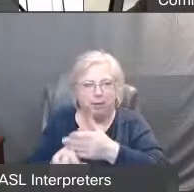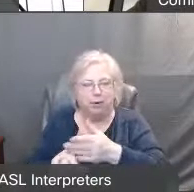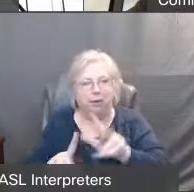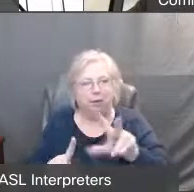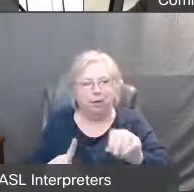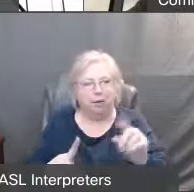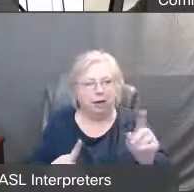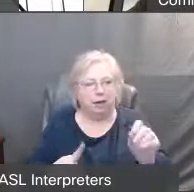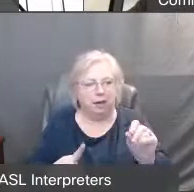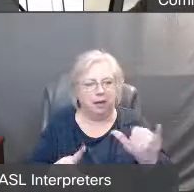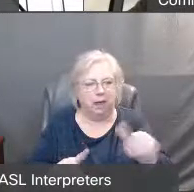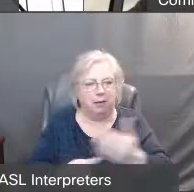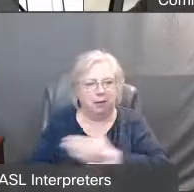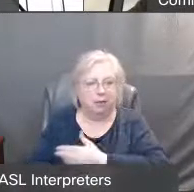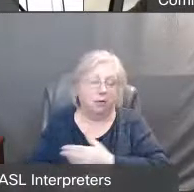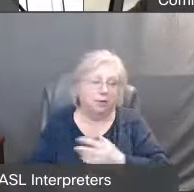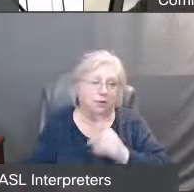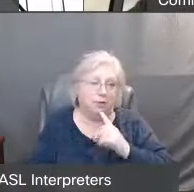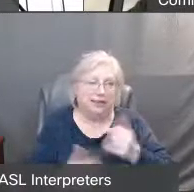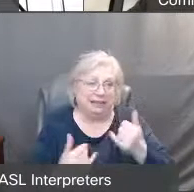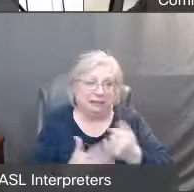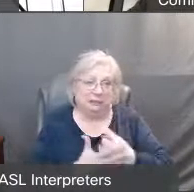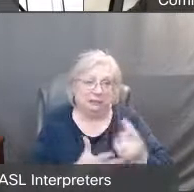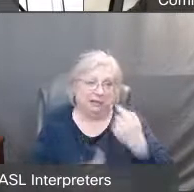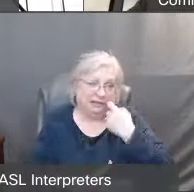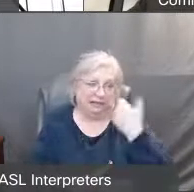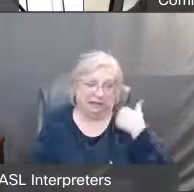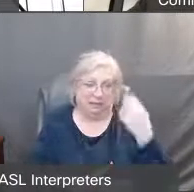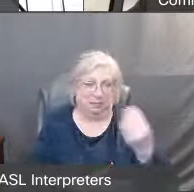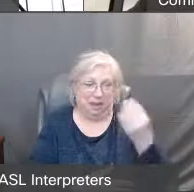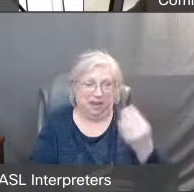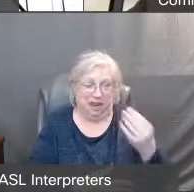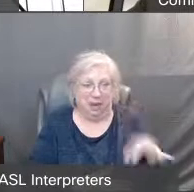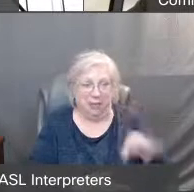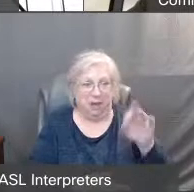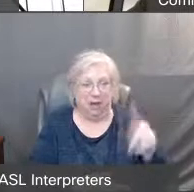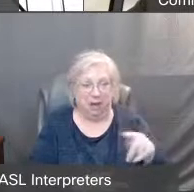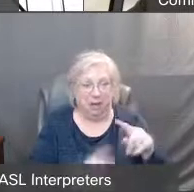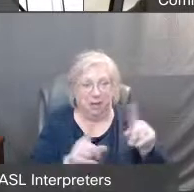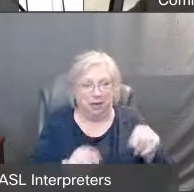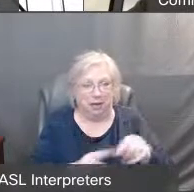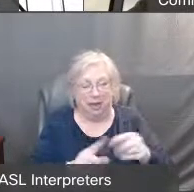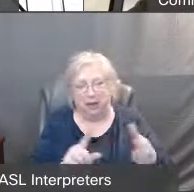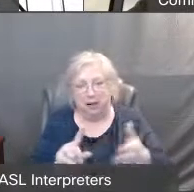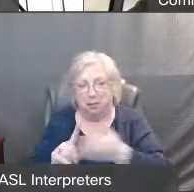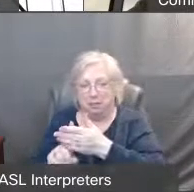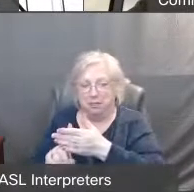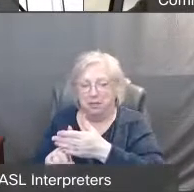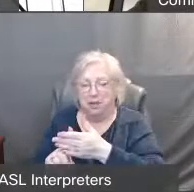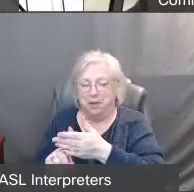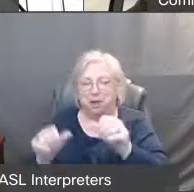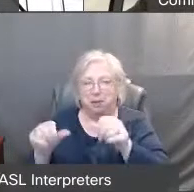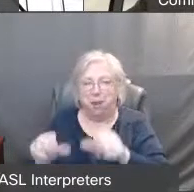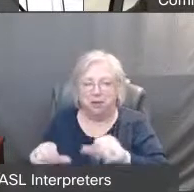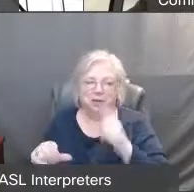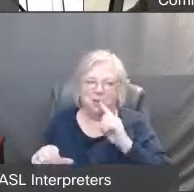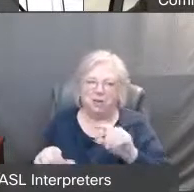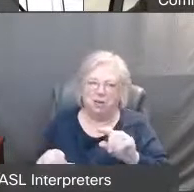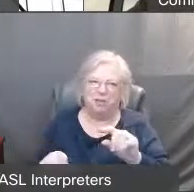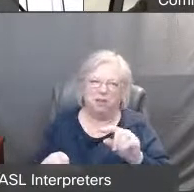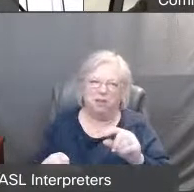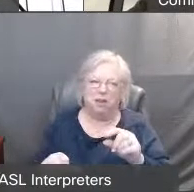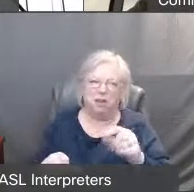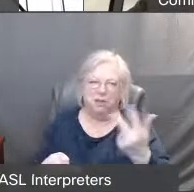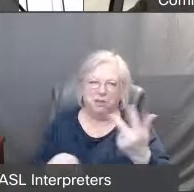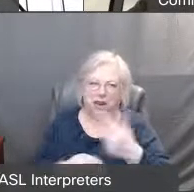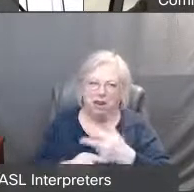actually picked up the sign Monday of this week and posted it, which is 3 days before the meeting as opposed to 30. Therefore, the